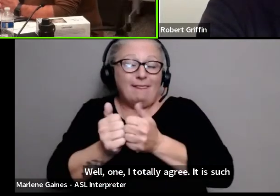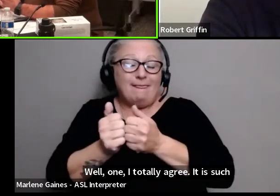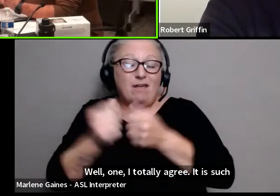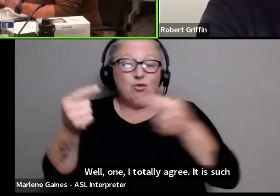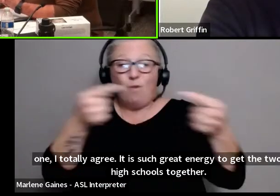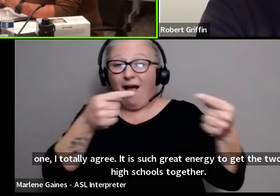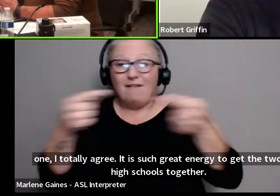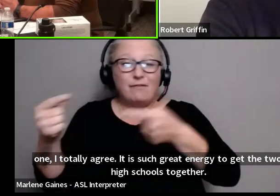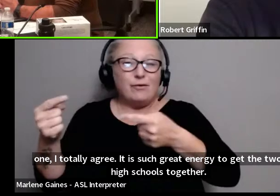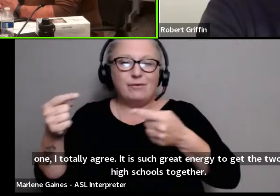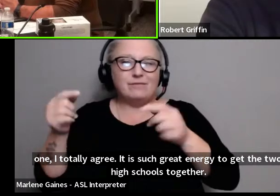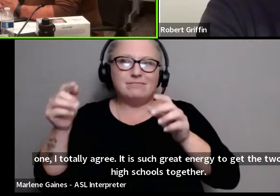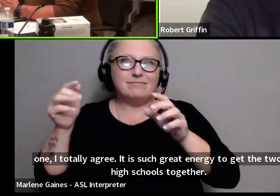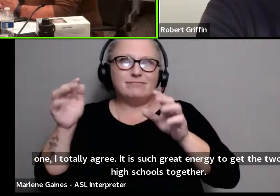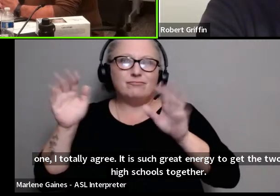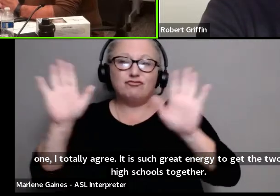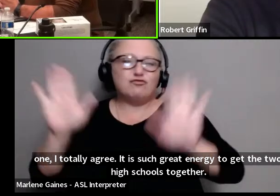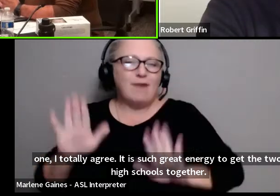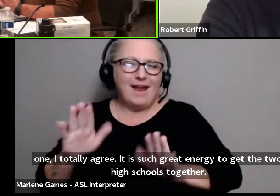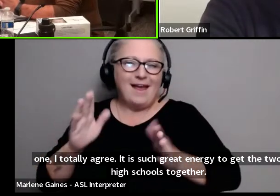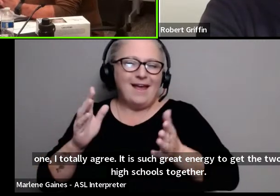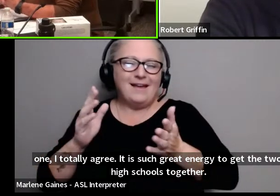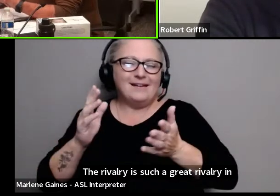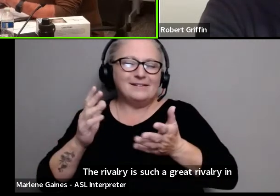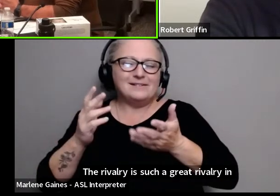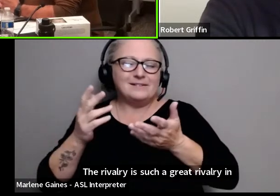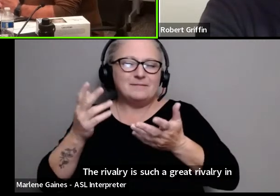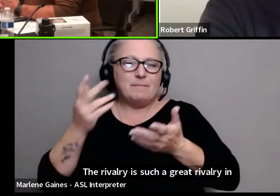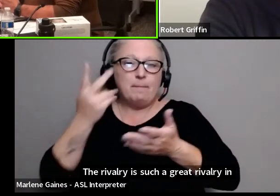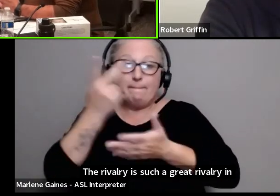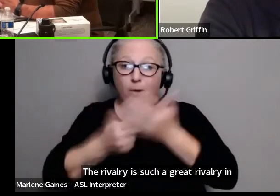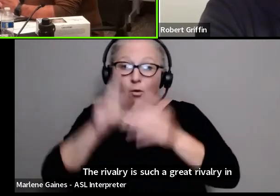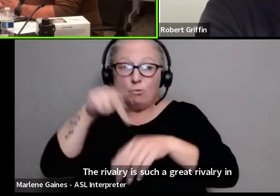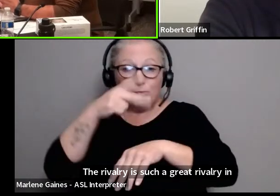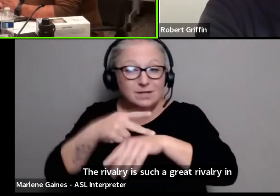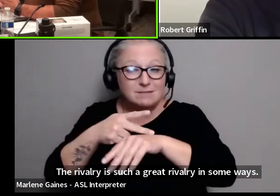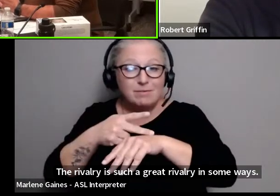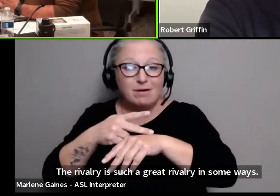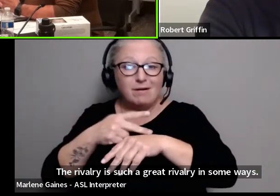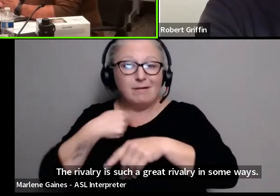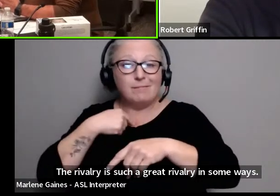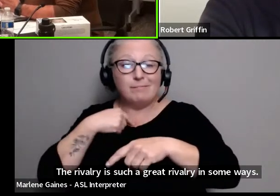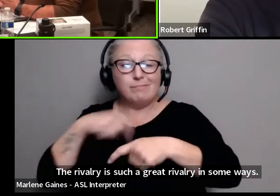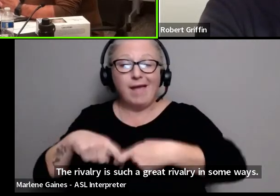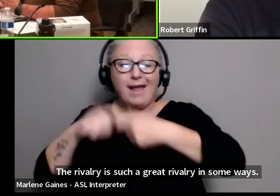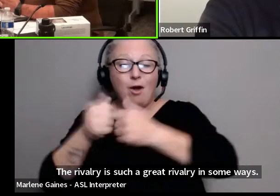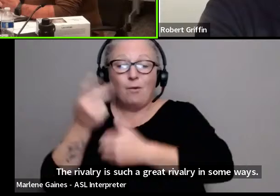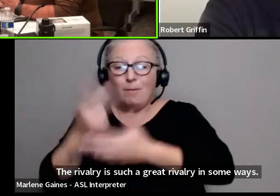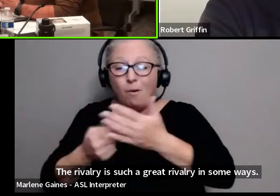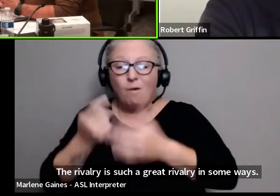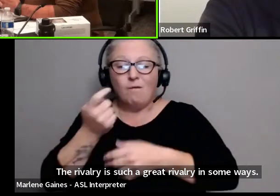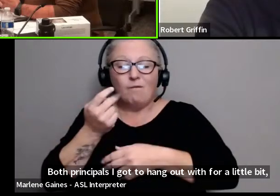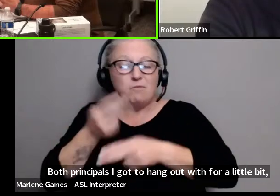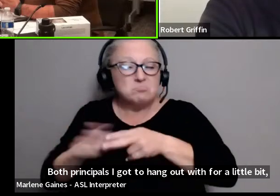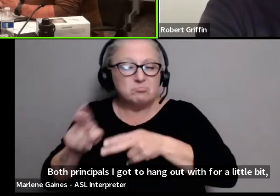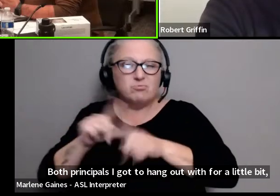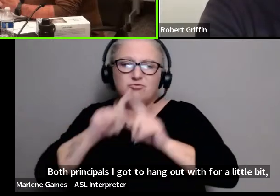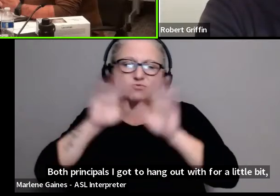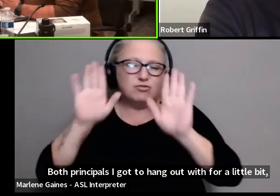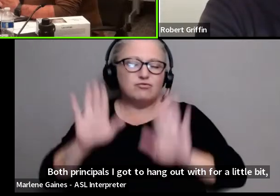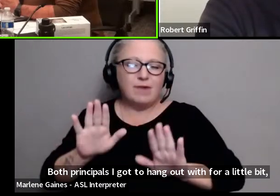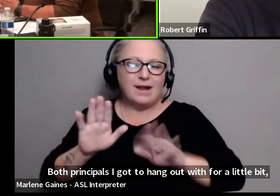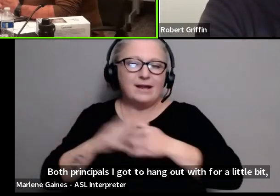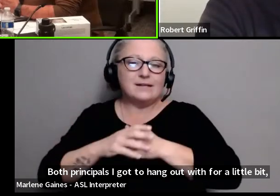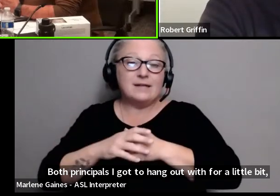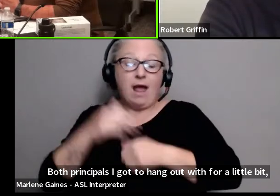rivalry is such a great rivalry in some ways. Both principals I got to hang out with for a little bit, which was great. Um,